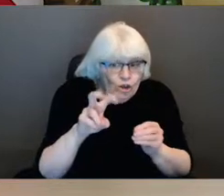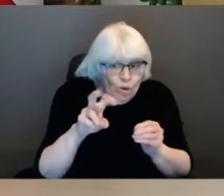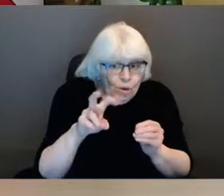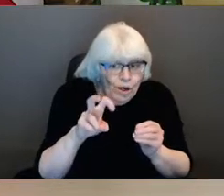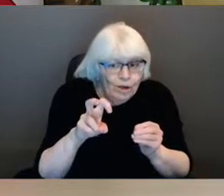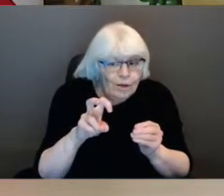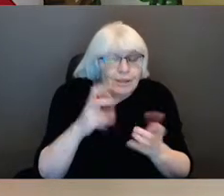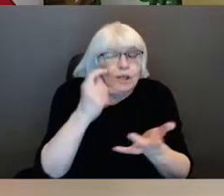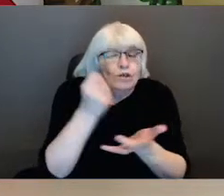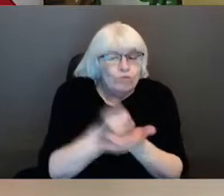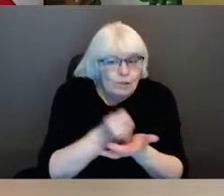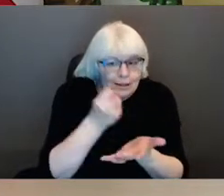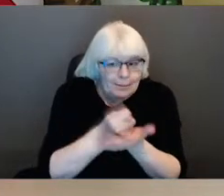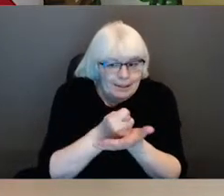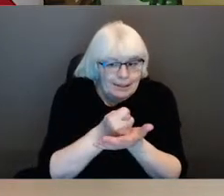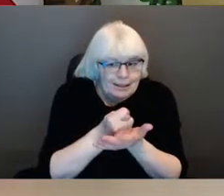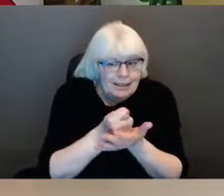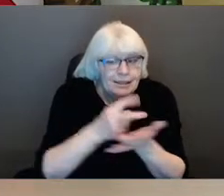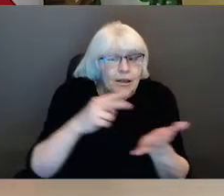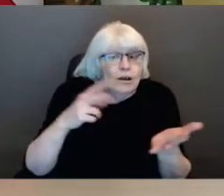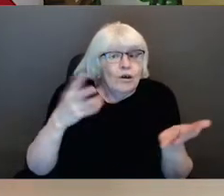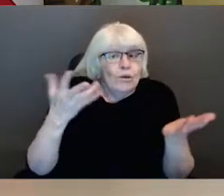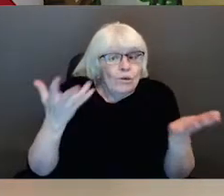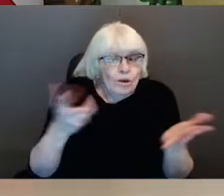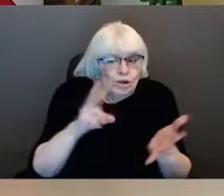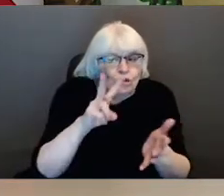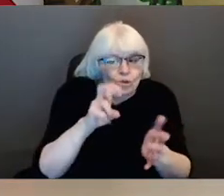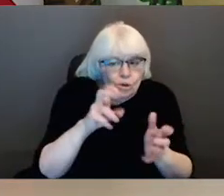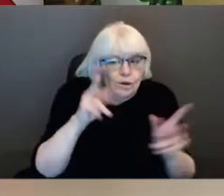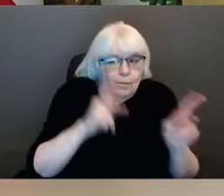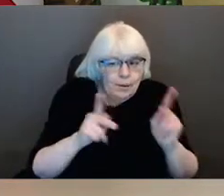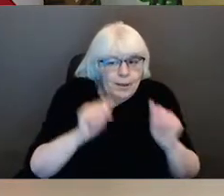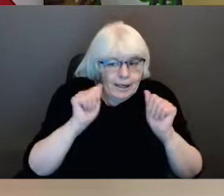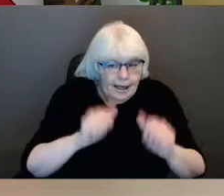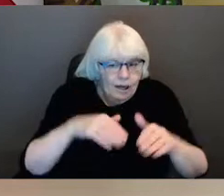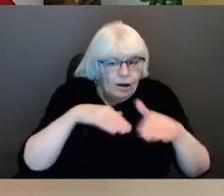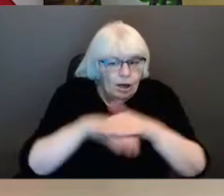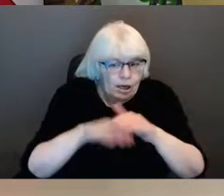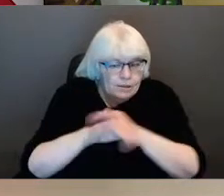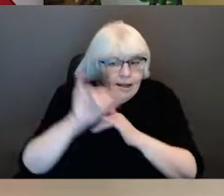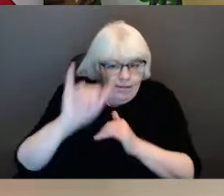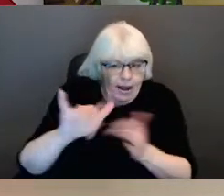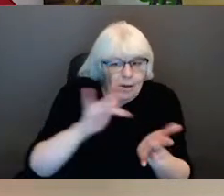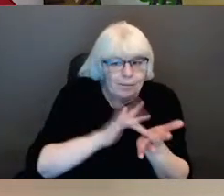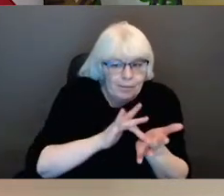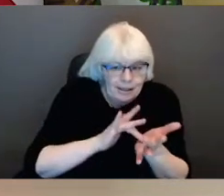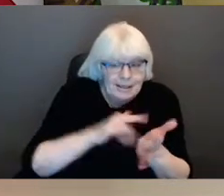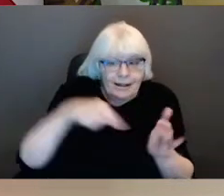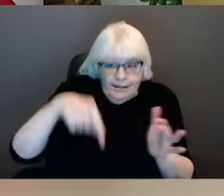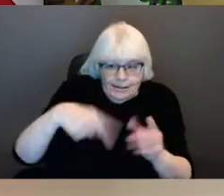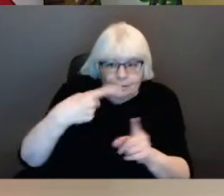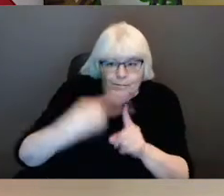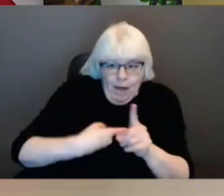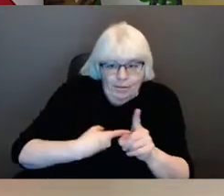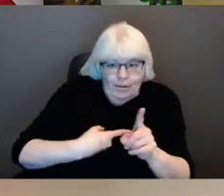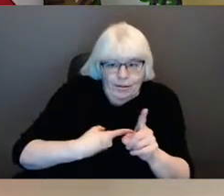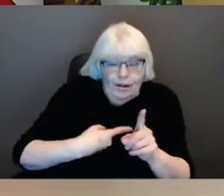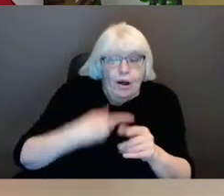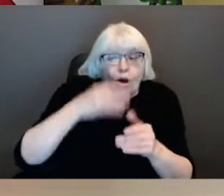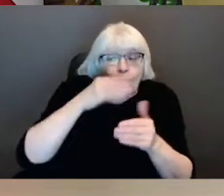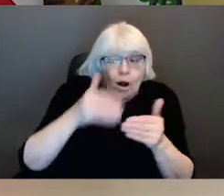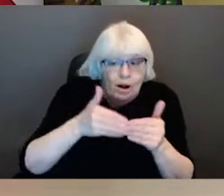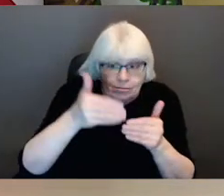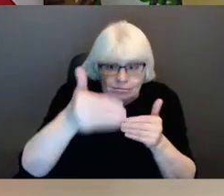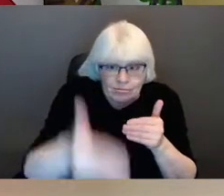200 people who could access Paxlovid this month, and then another 200 doses coming in February and